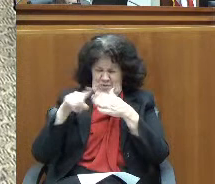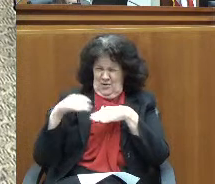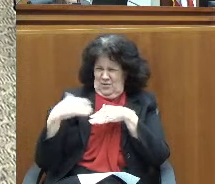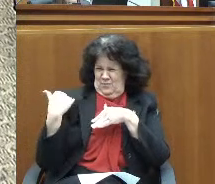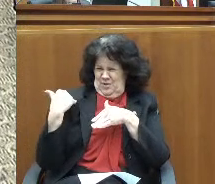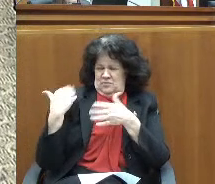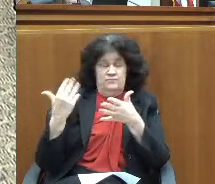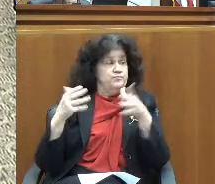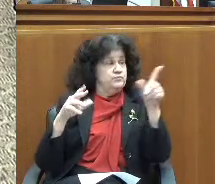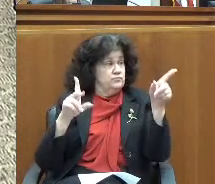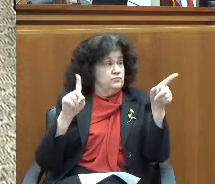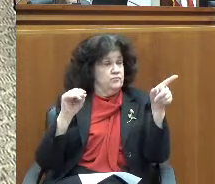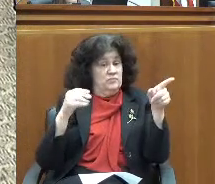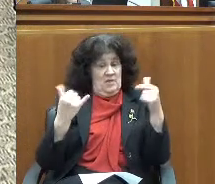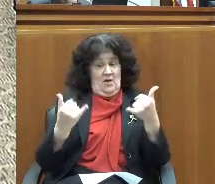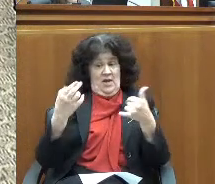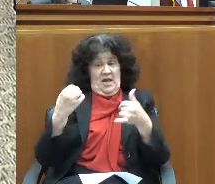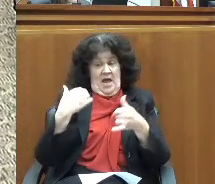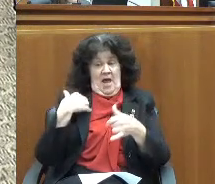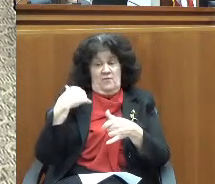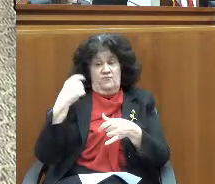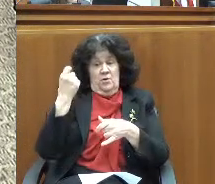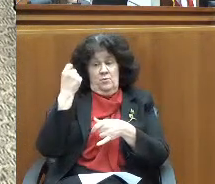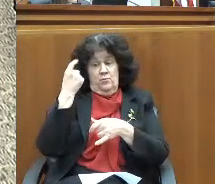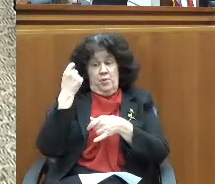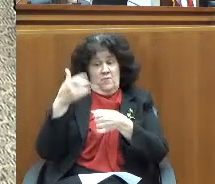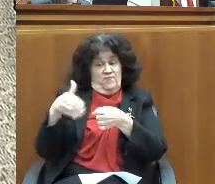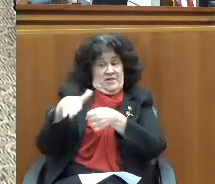Shannon, does he have provisional right now? No.